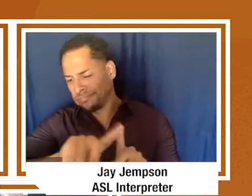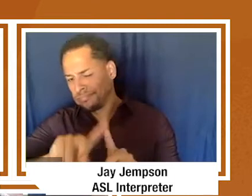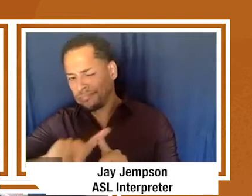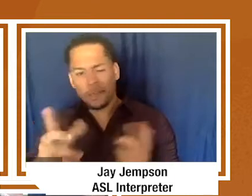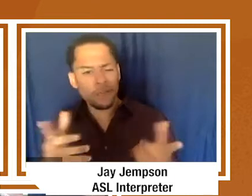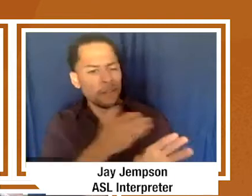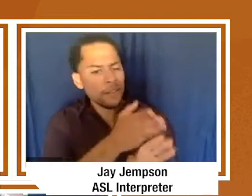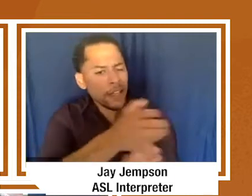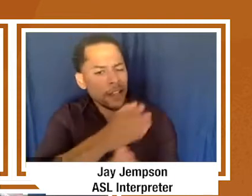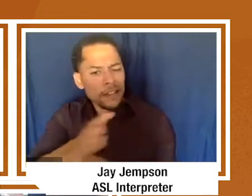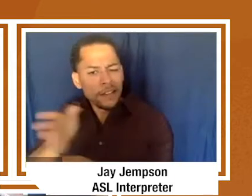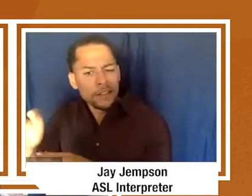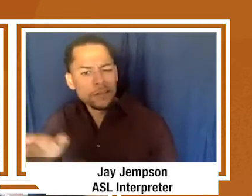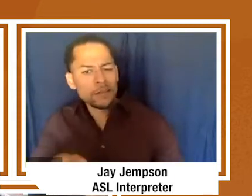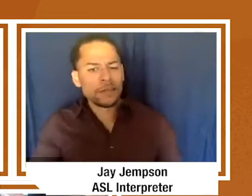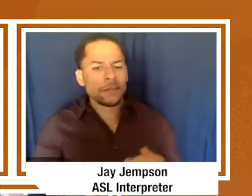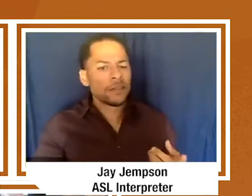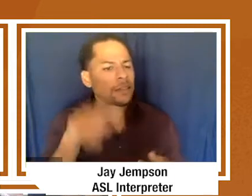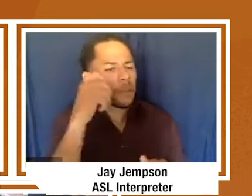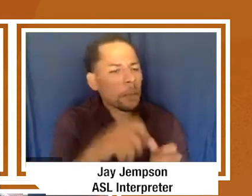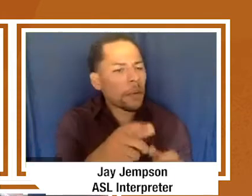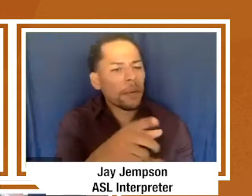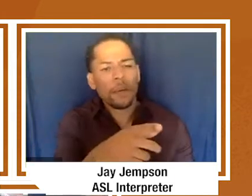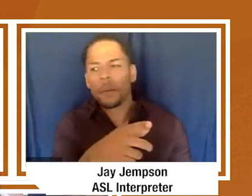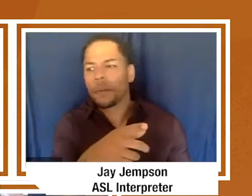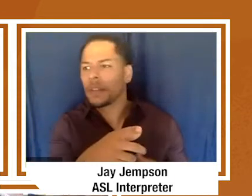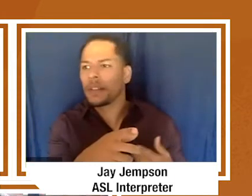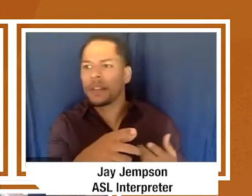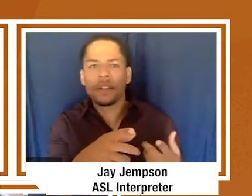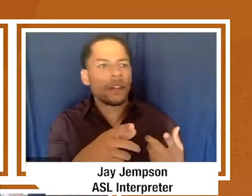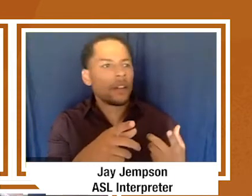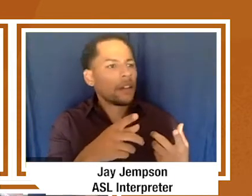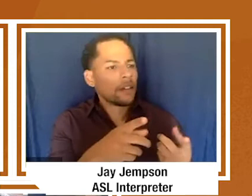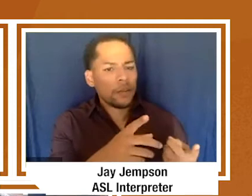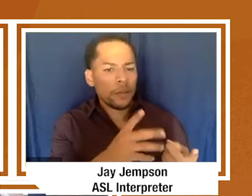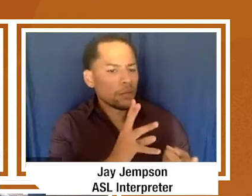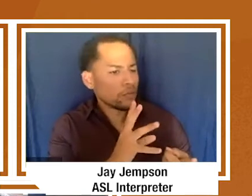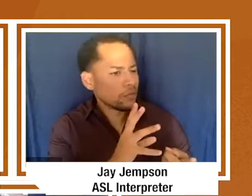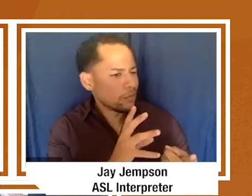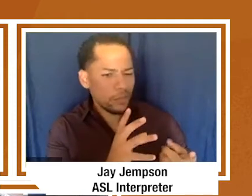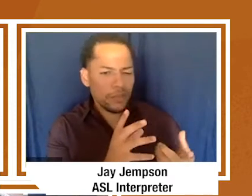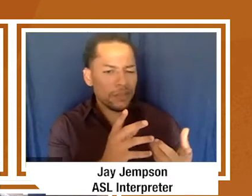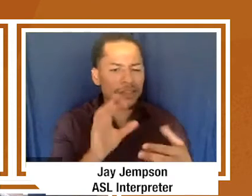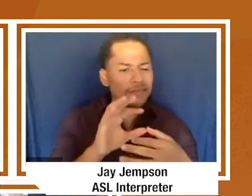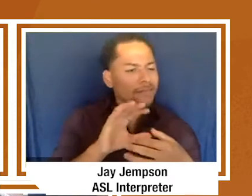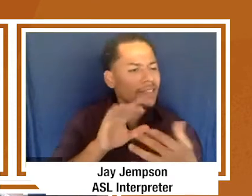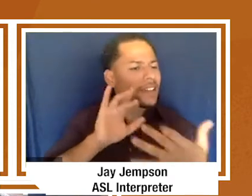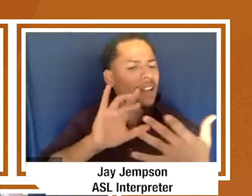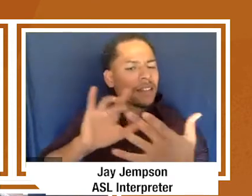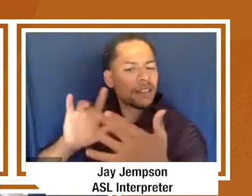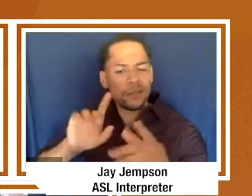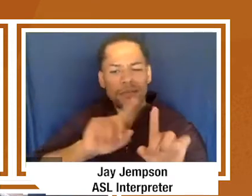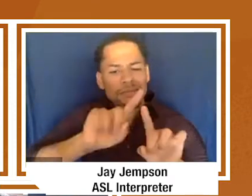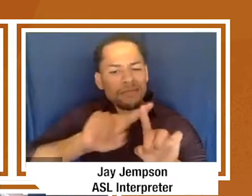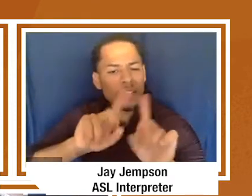Connectivity series, you know, we've met people in the Middle East. We've talked to, you know, people in the People's Republic of China. You know, we're talking people